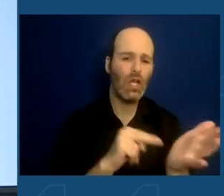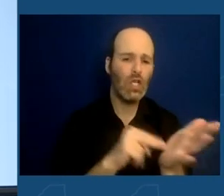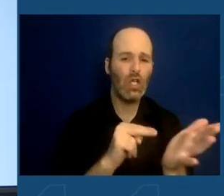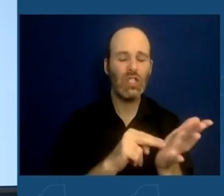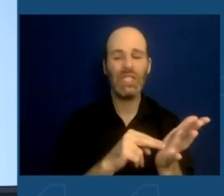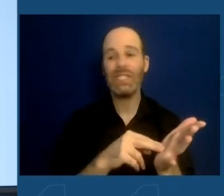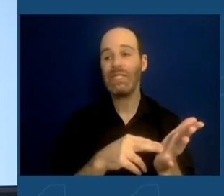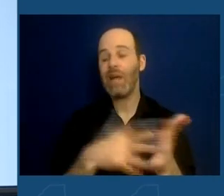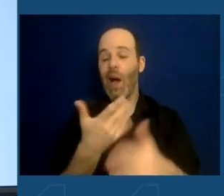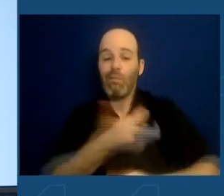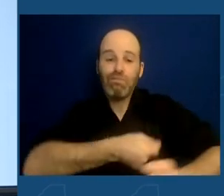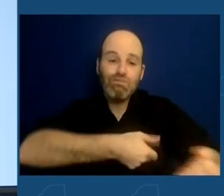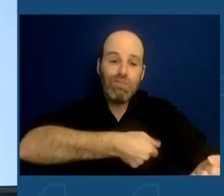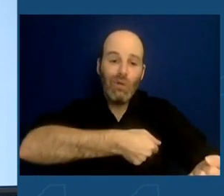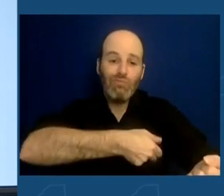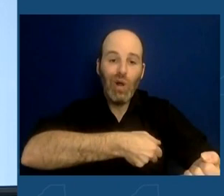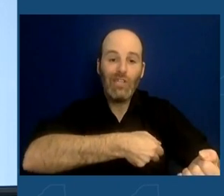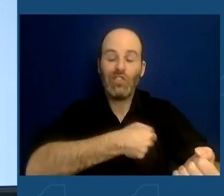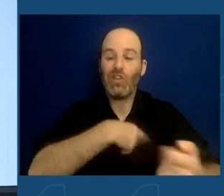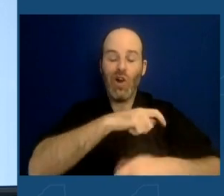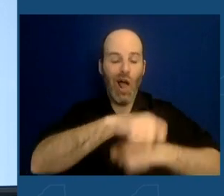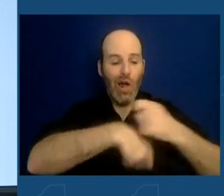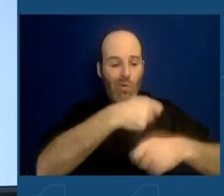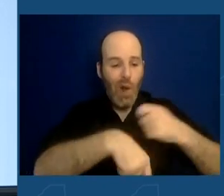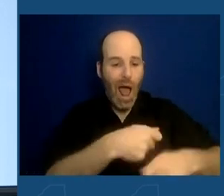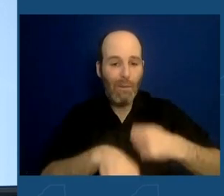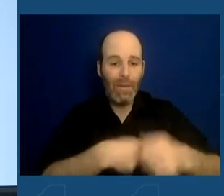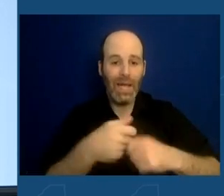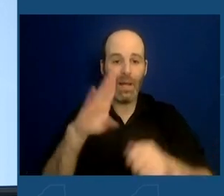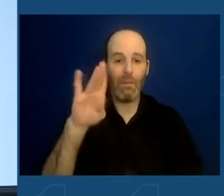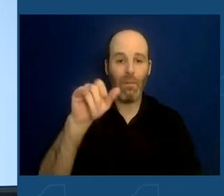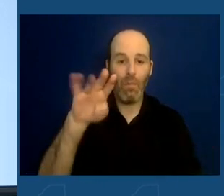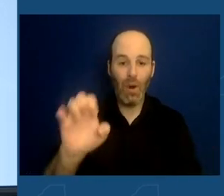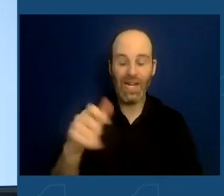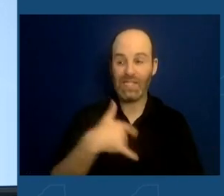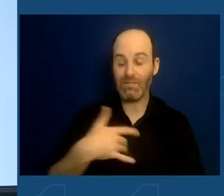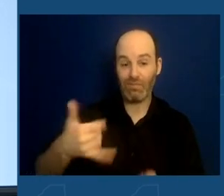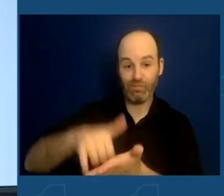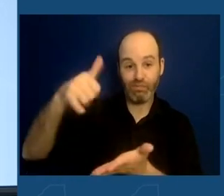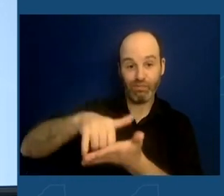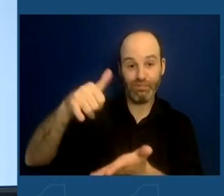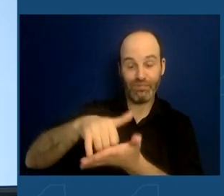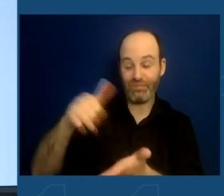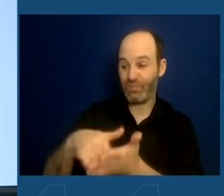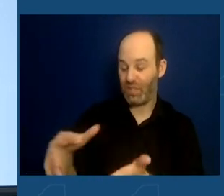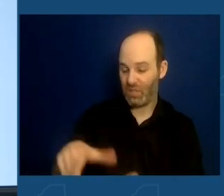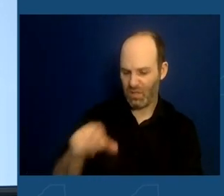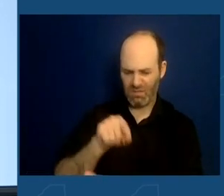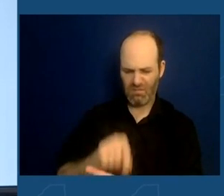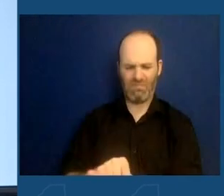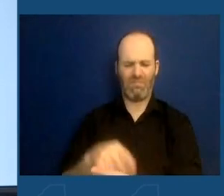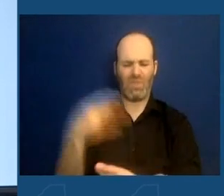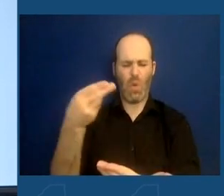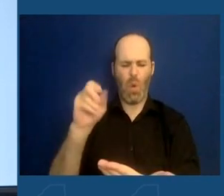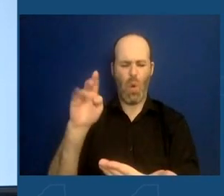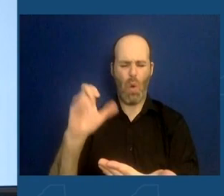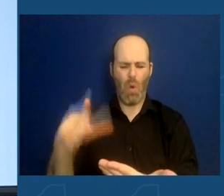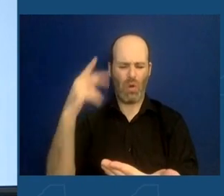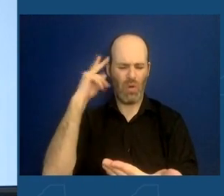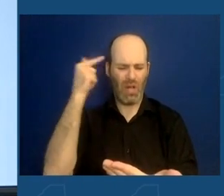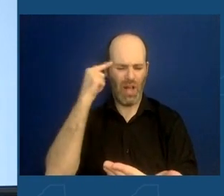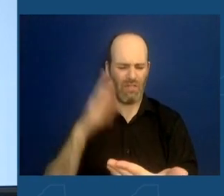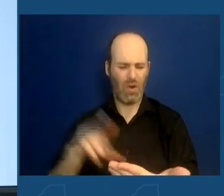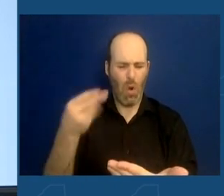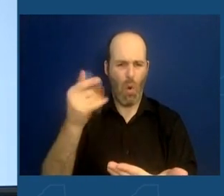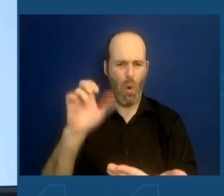unwrapping my brace. And my cell phone rings, and it says, Governor Hochul. And when I walked in, they said, hey,